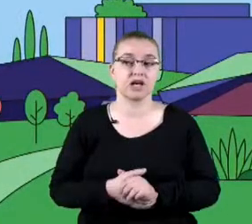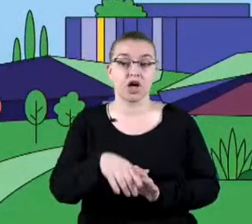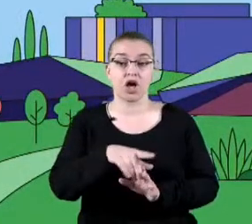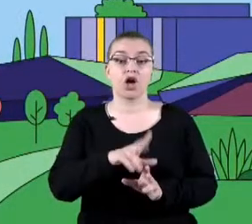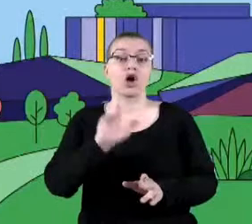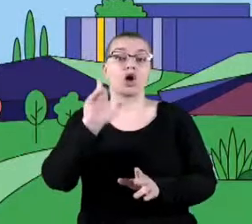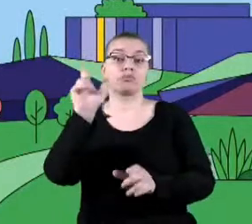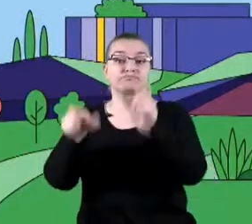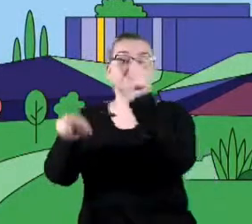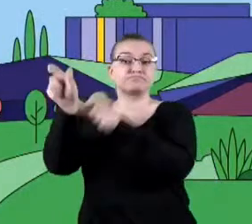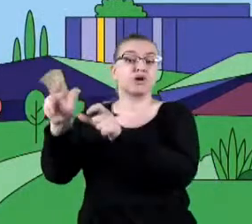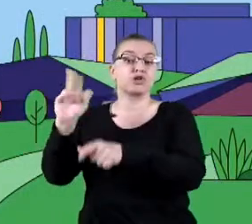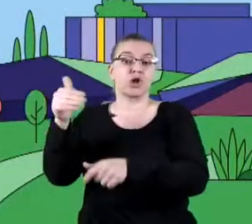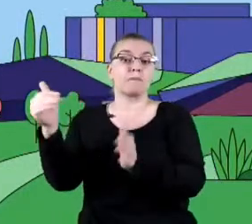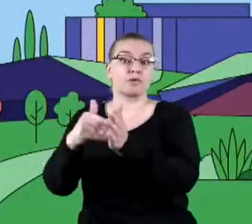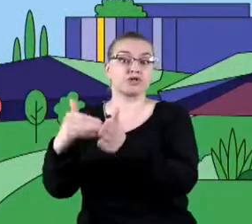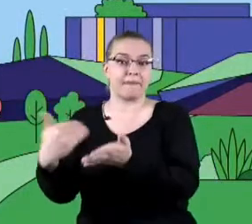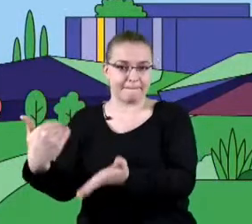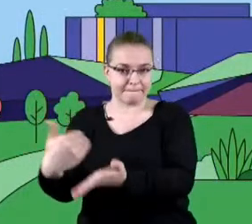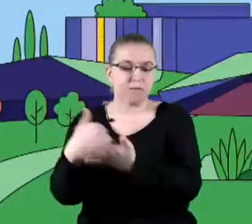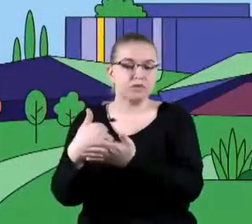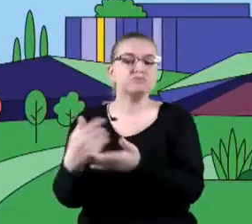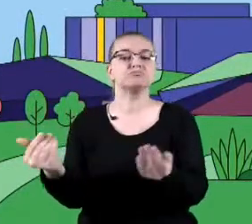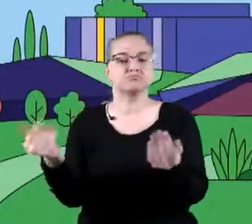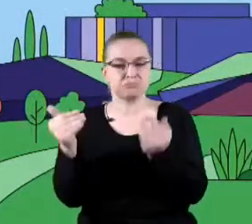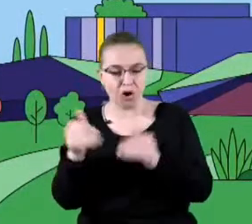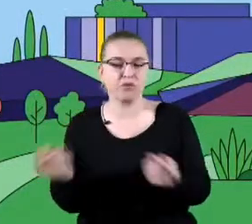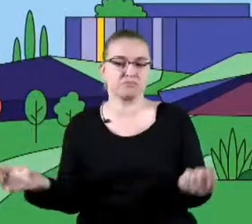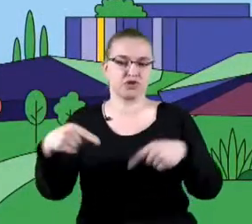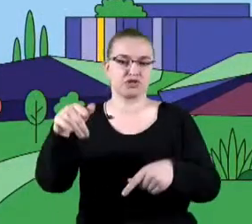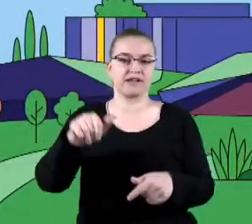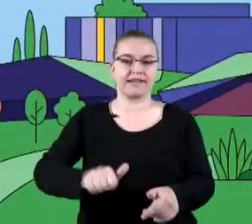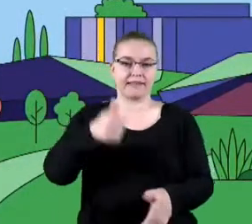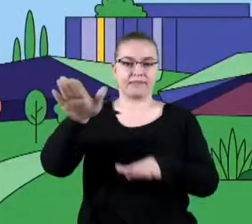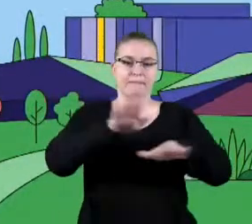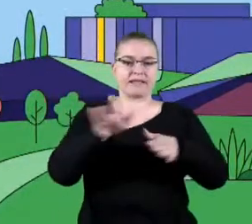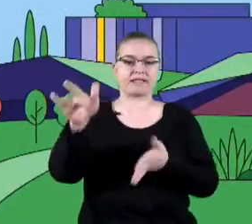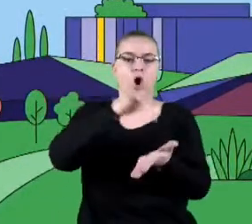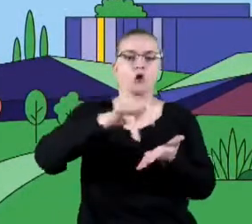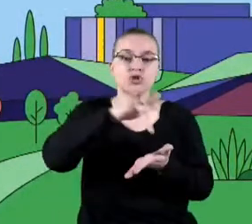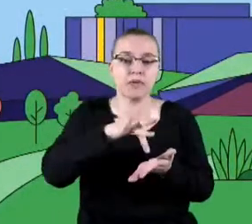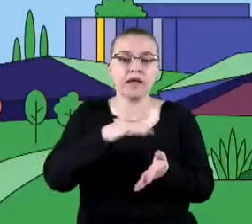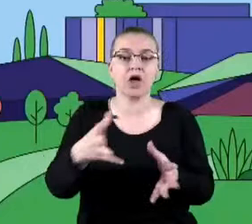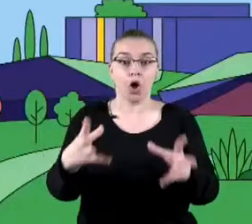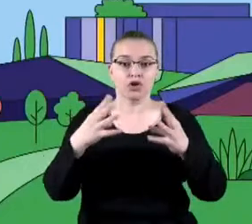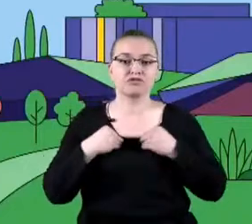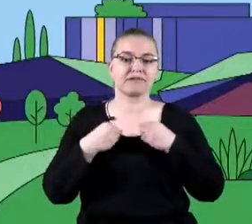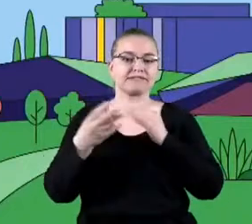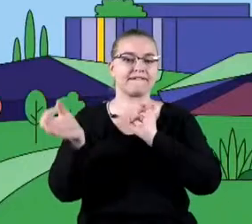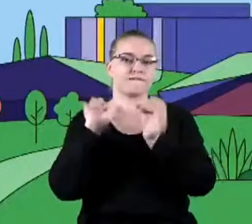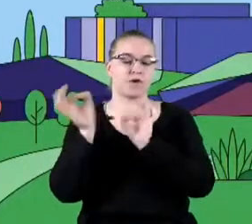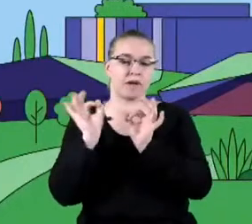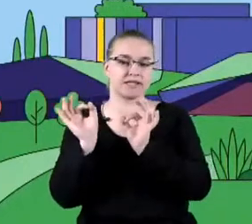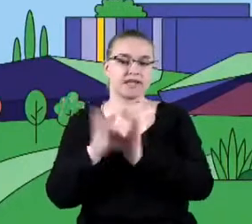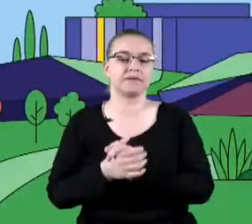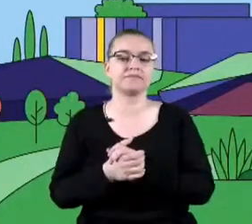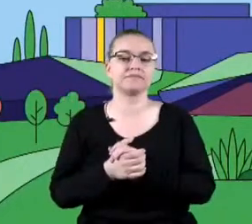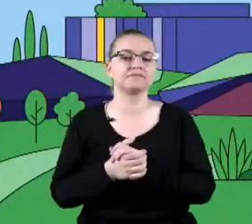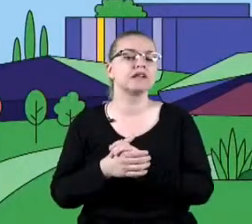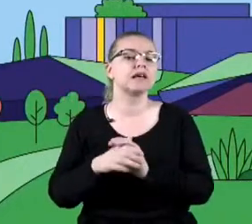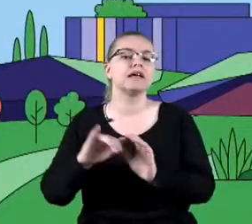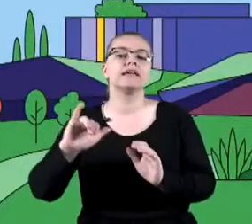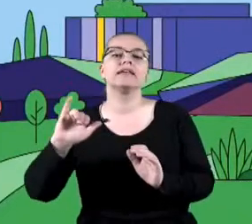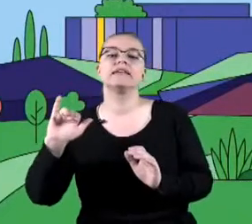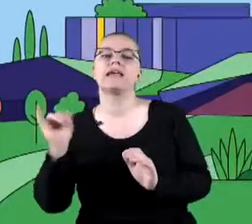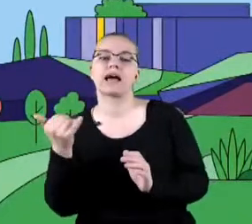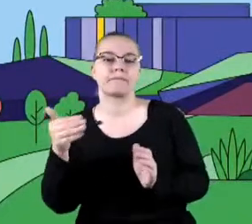can come to at that one point and be directed to where the kind of help that they need can